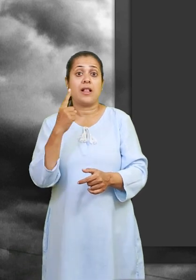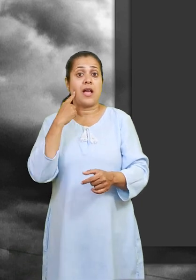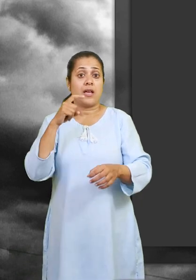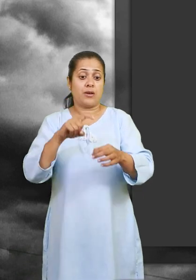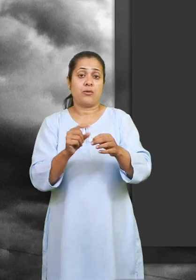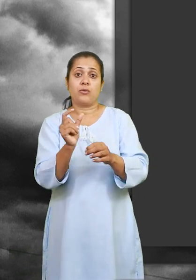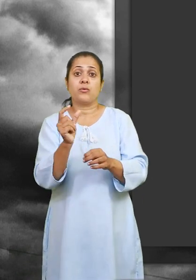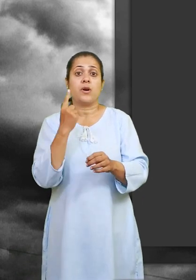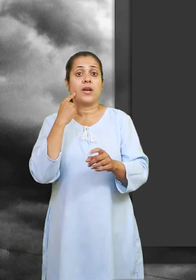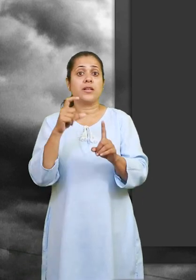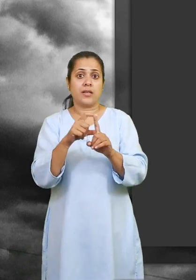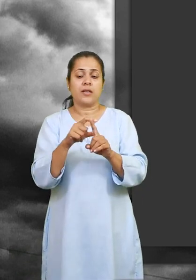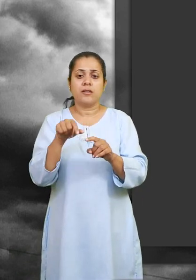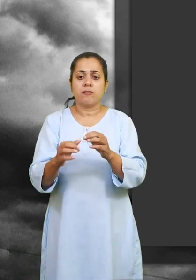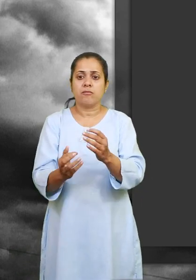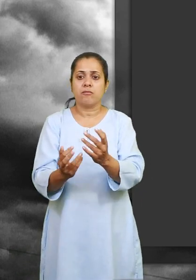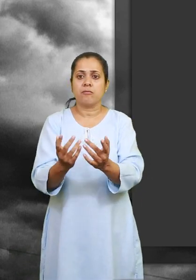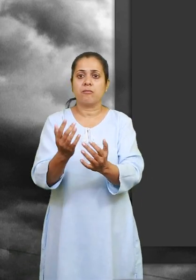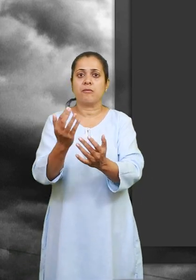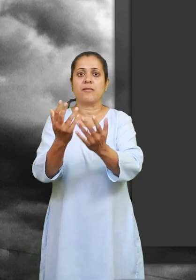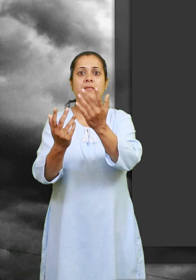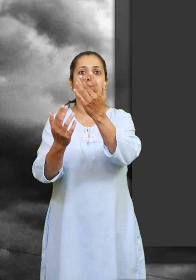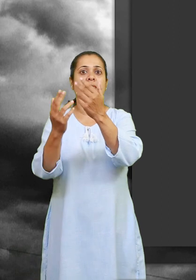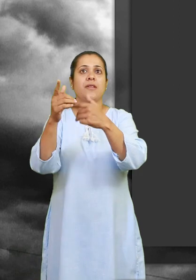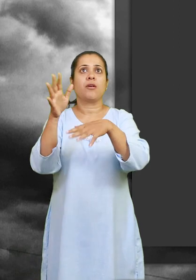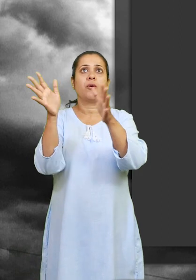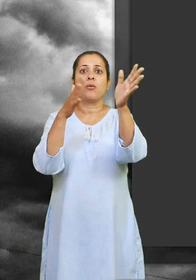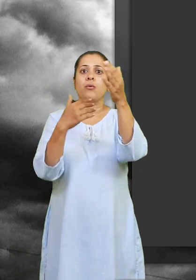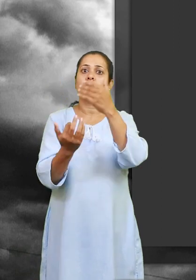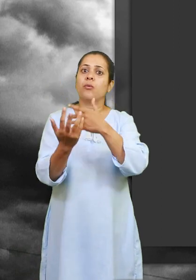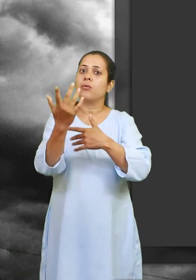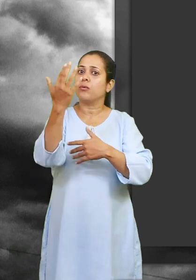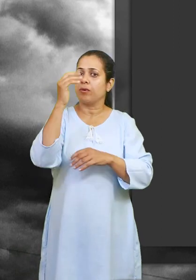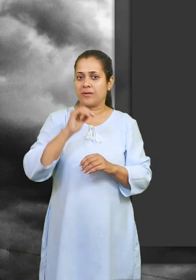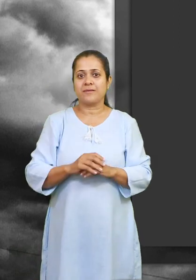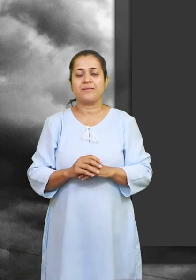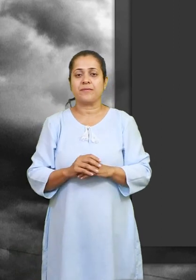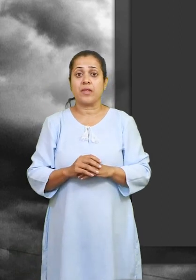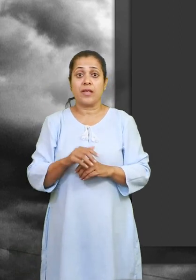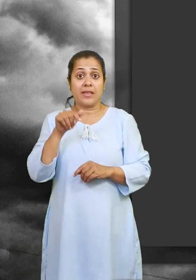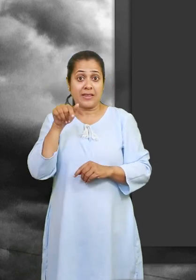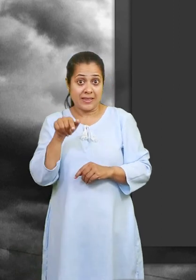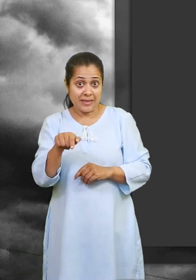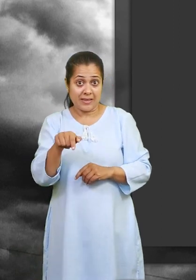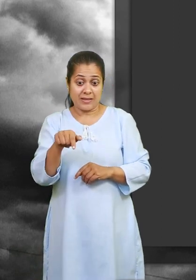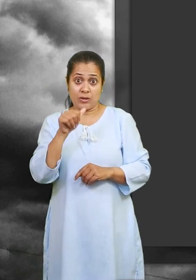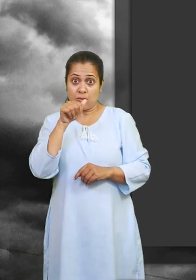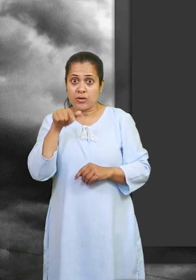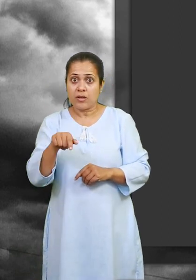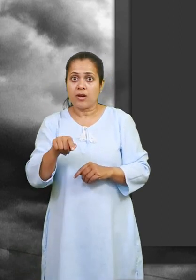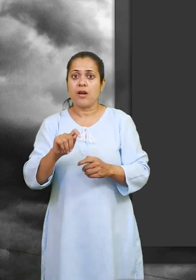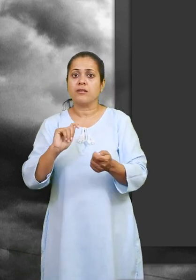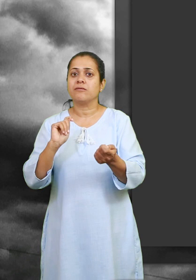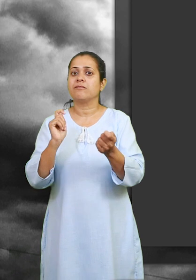will evaporate and come in the atmosphere, right? In the environment. Now that water